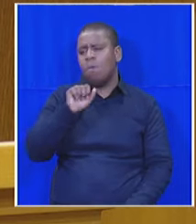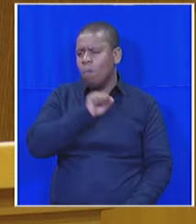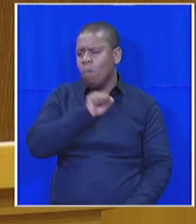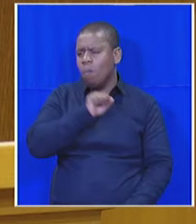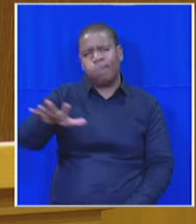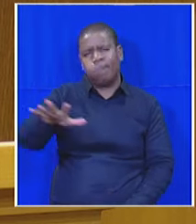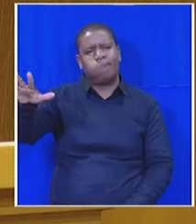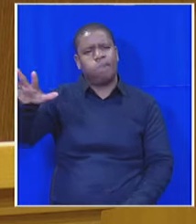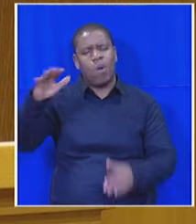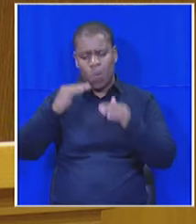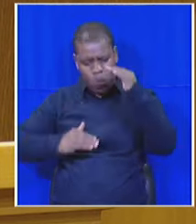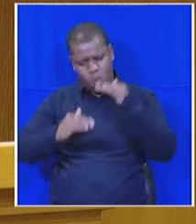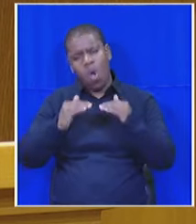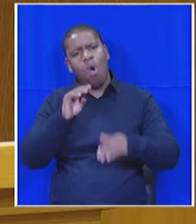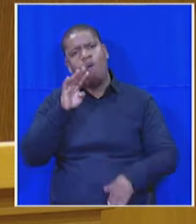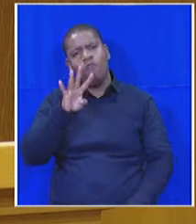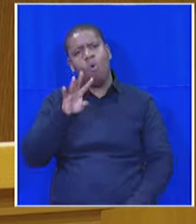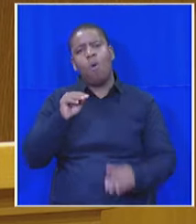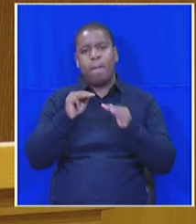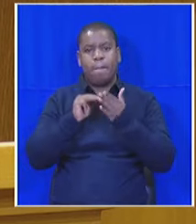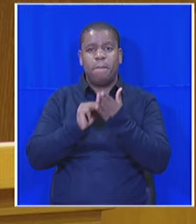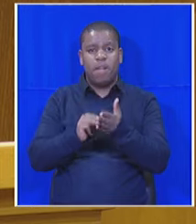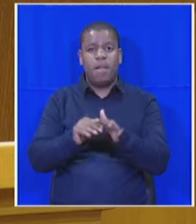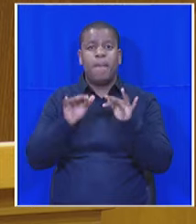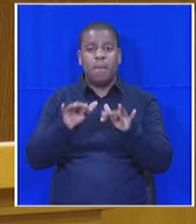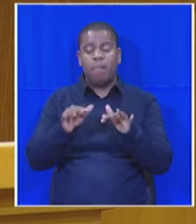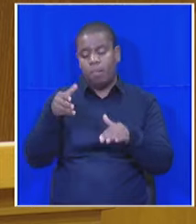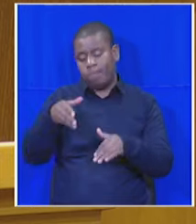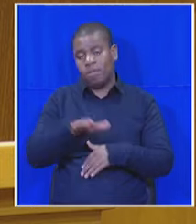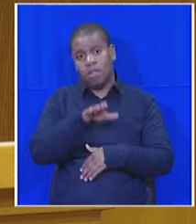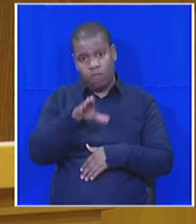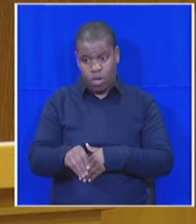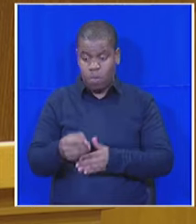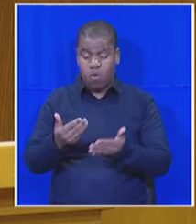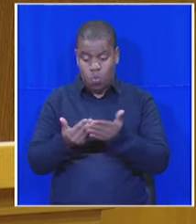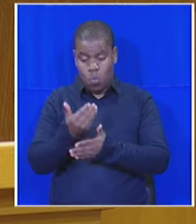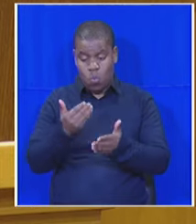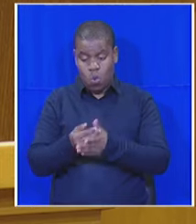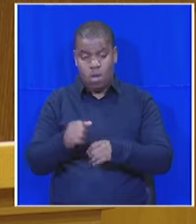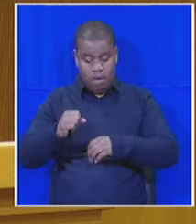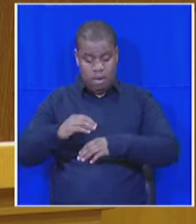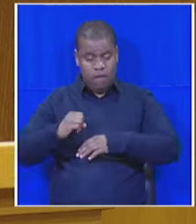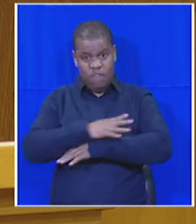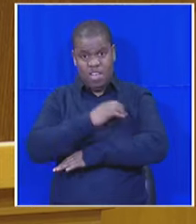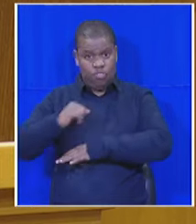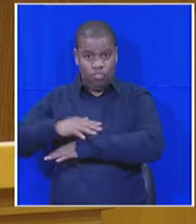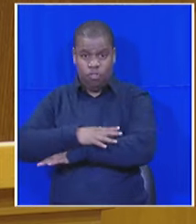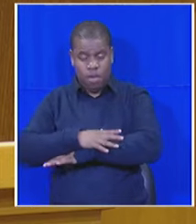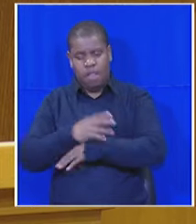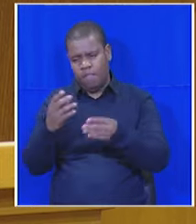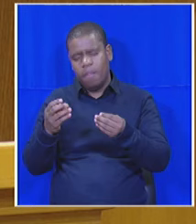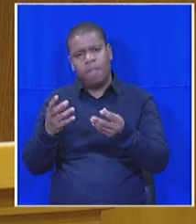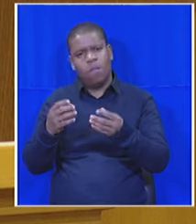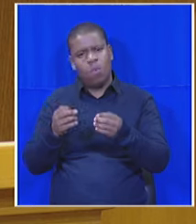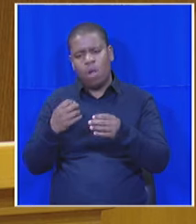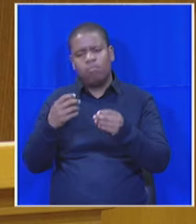people in the country, which has also reduced the new infection rate, clearly indicates